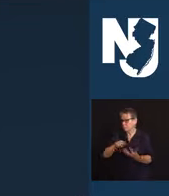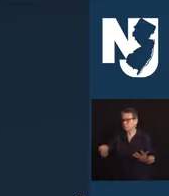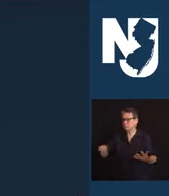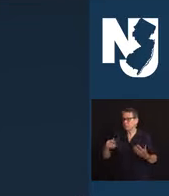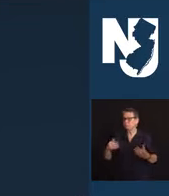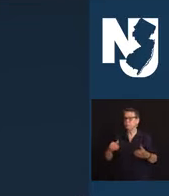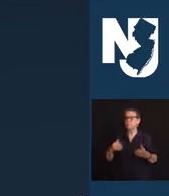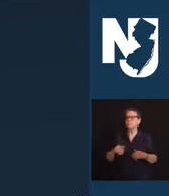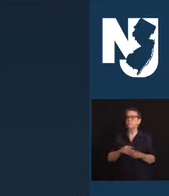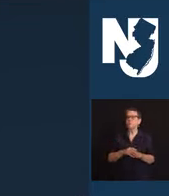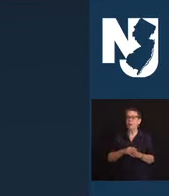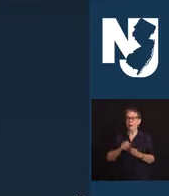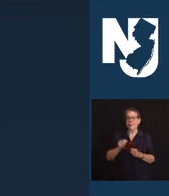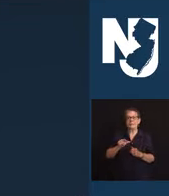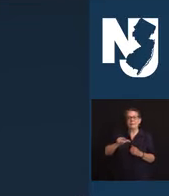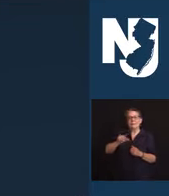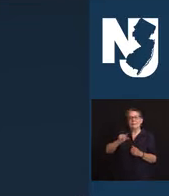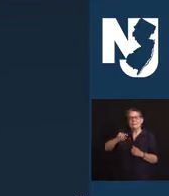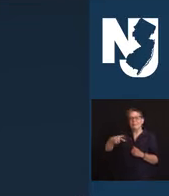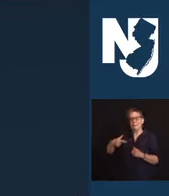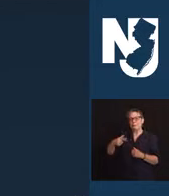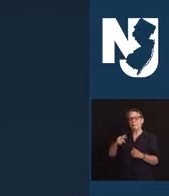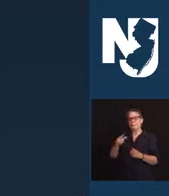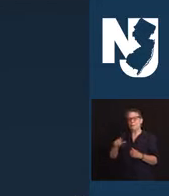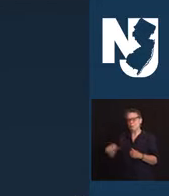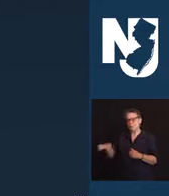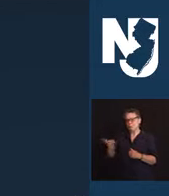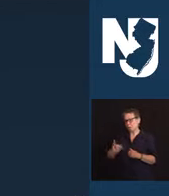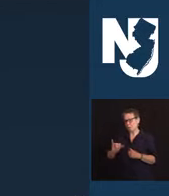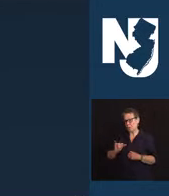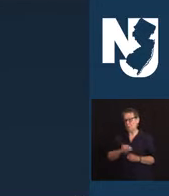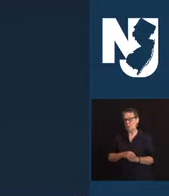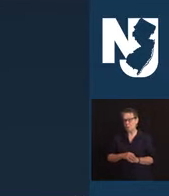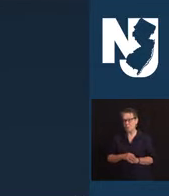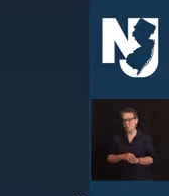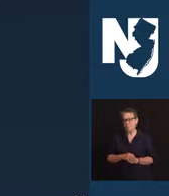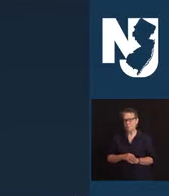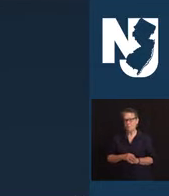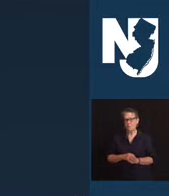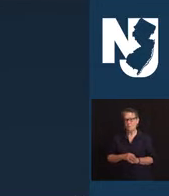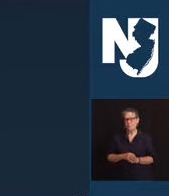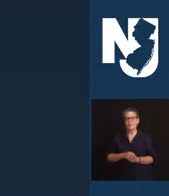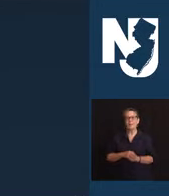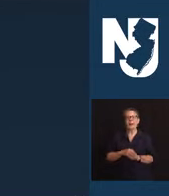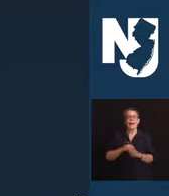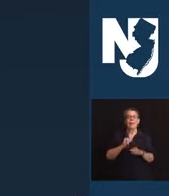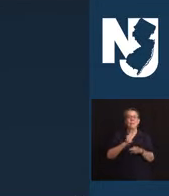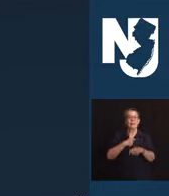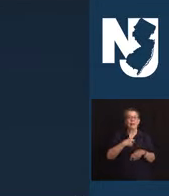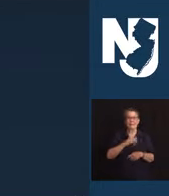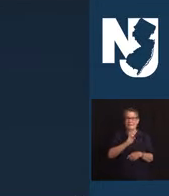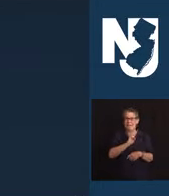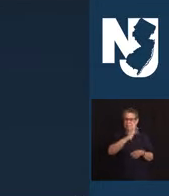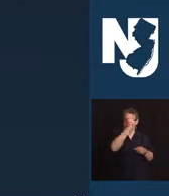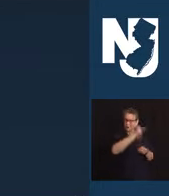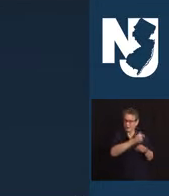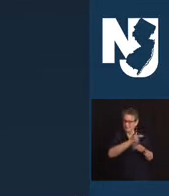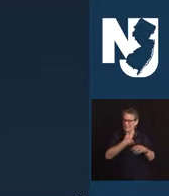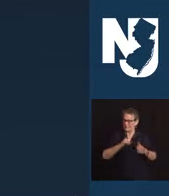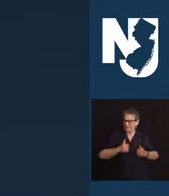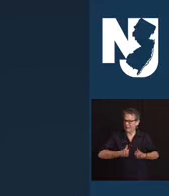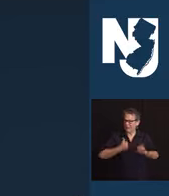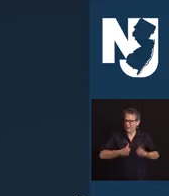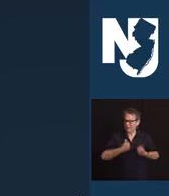step-grandchildren, Daniel and Stephanie. He also leaves 6 siblings. May God bless and watch over that guy and his